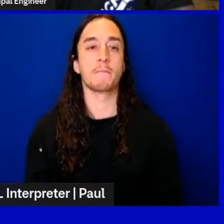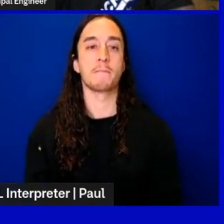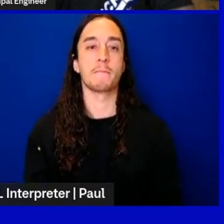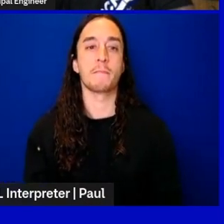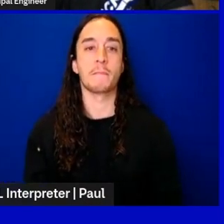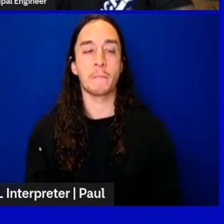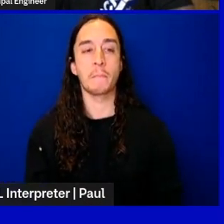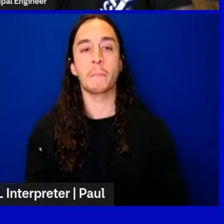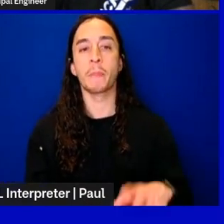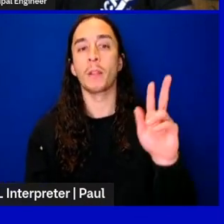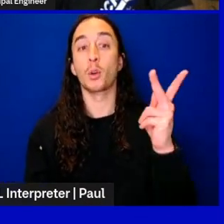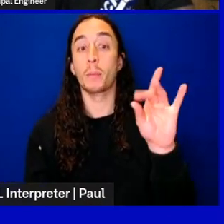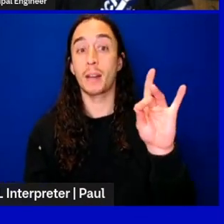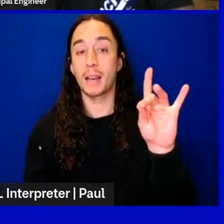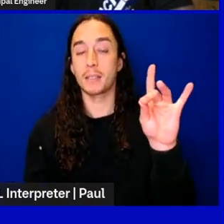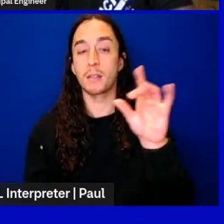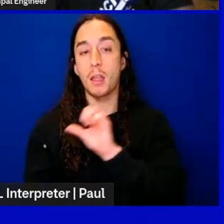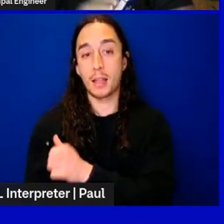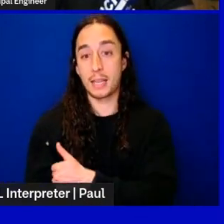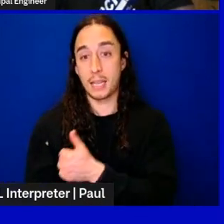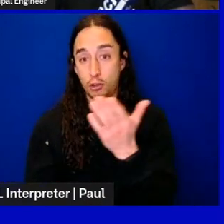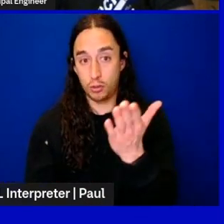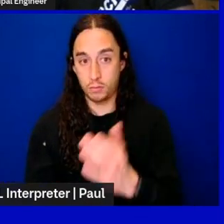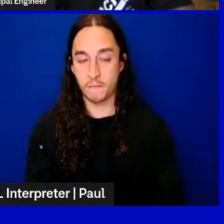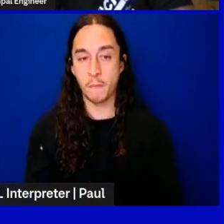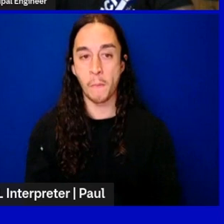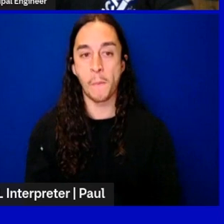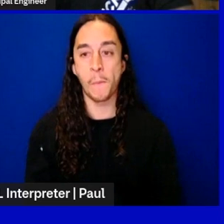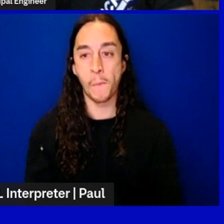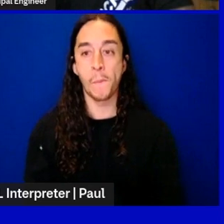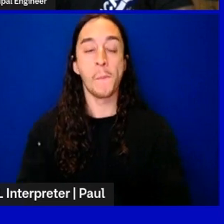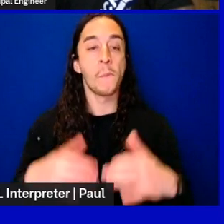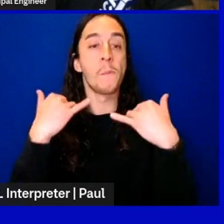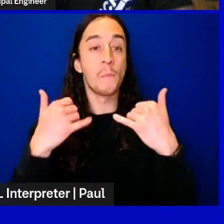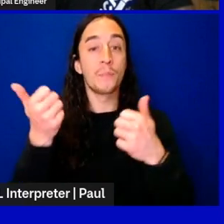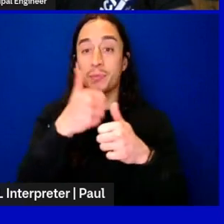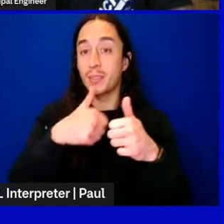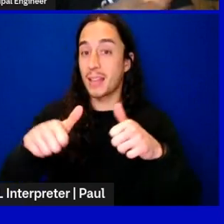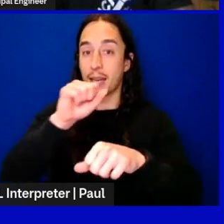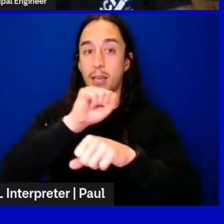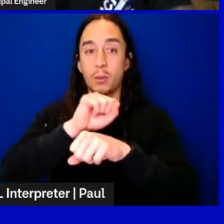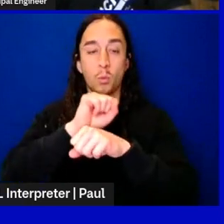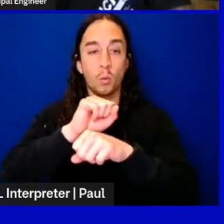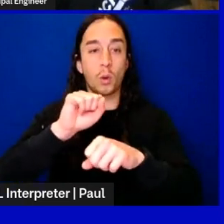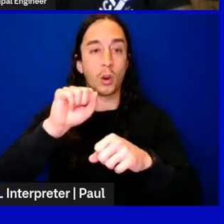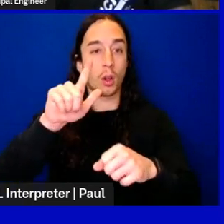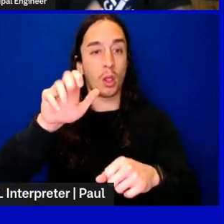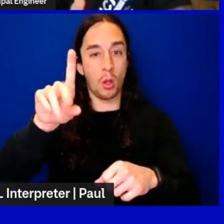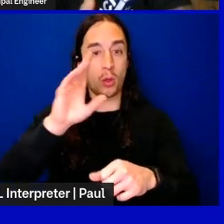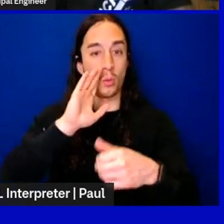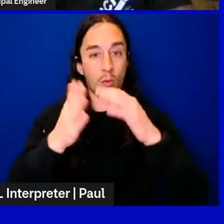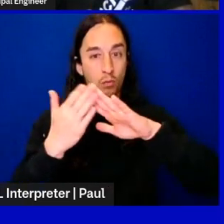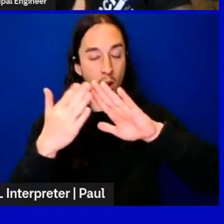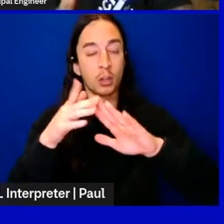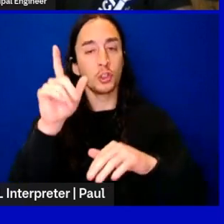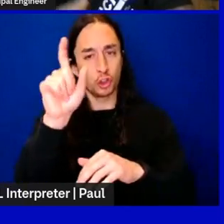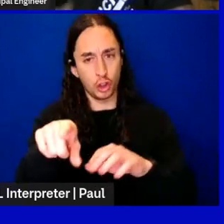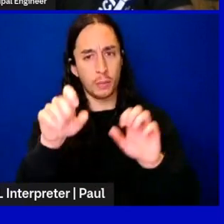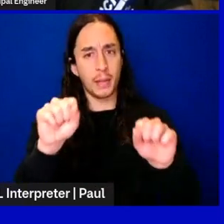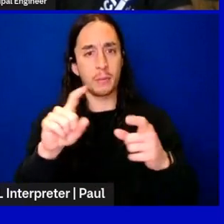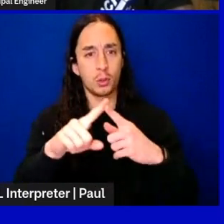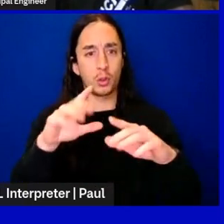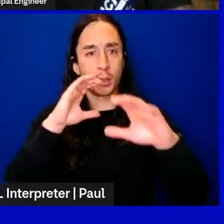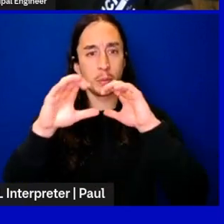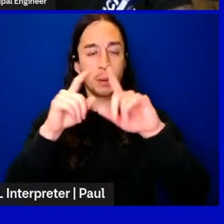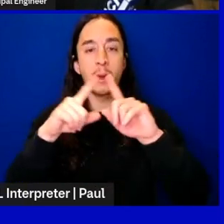a Kubernetes authentication method. Now, any workloads which are going to run should be able to communicate, but we can also restrict